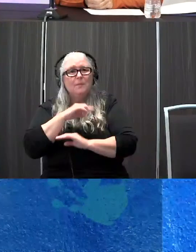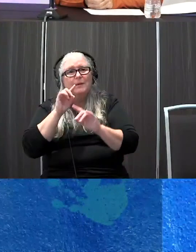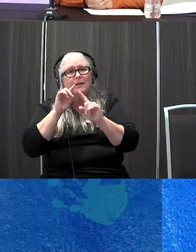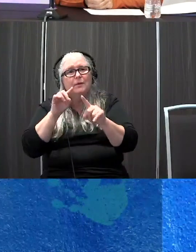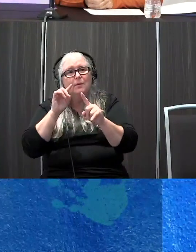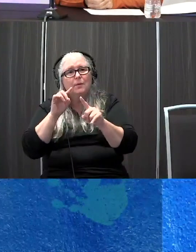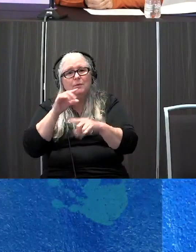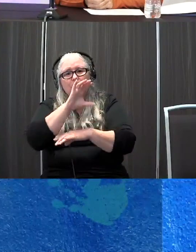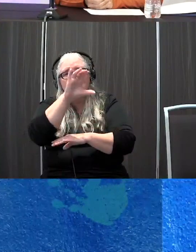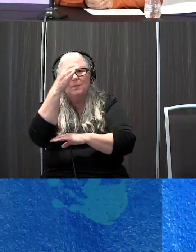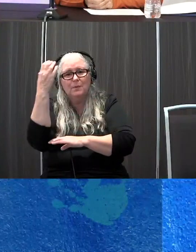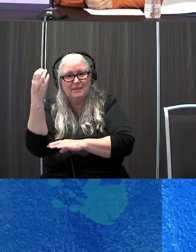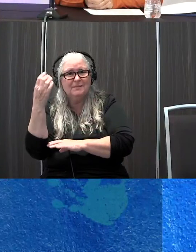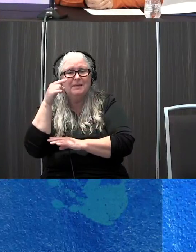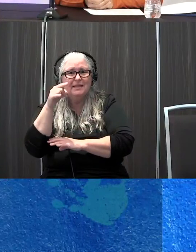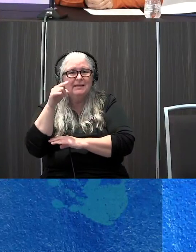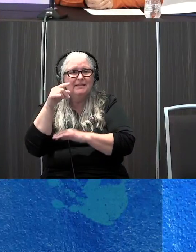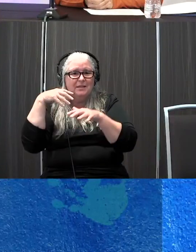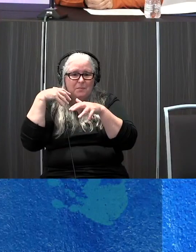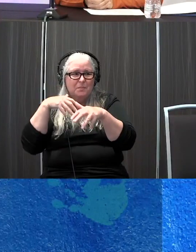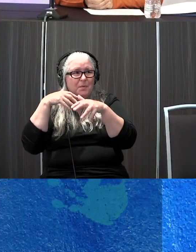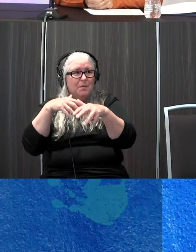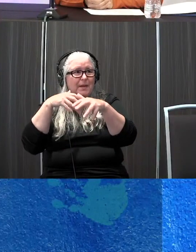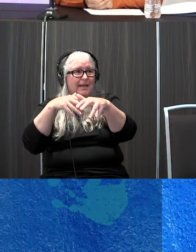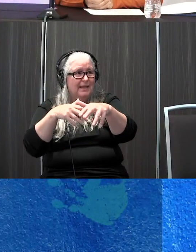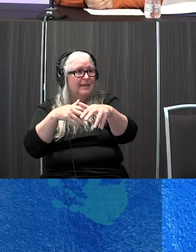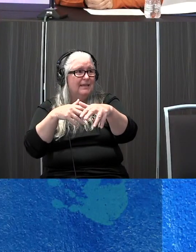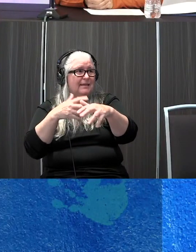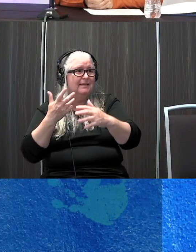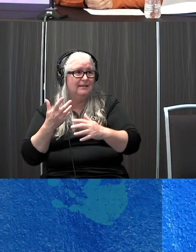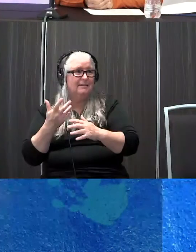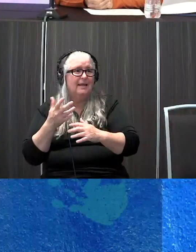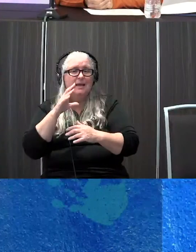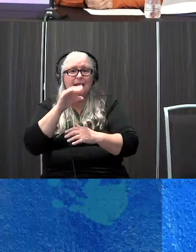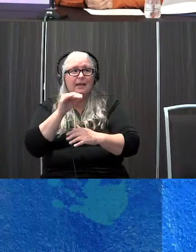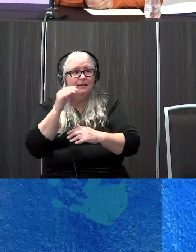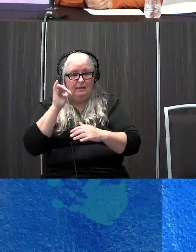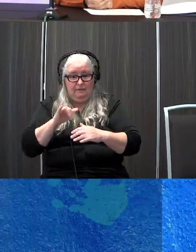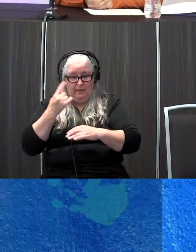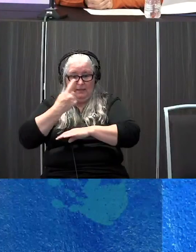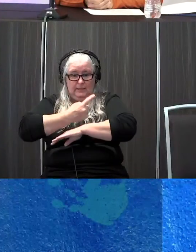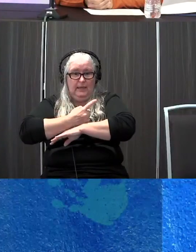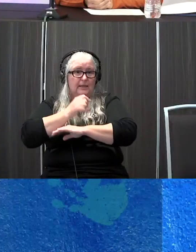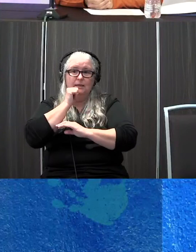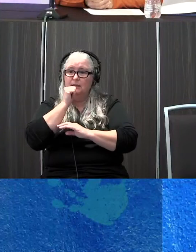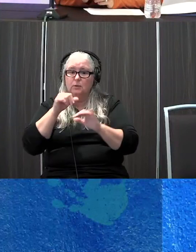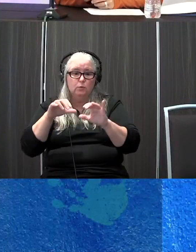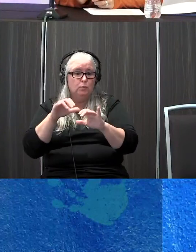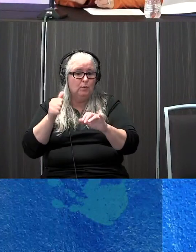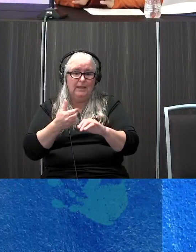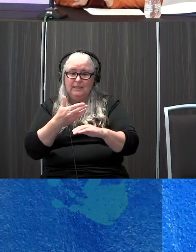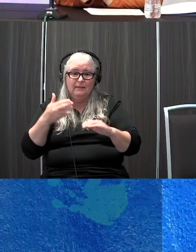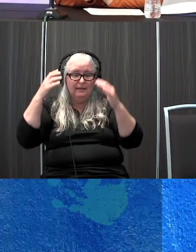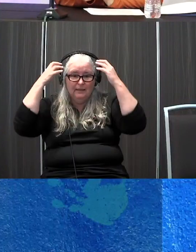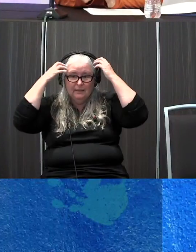the Christmas parade, and the day that we went, we did not do anything Disney that whole